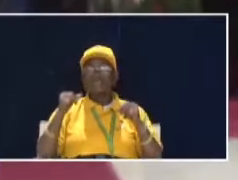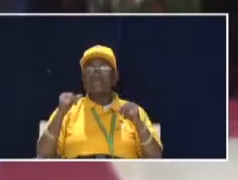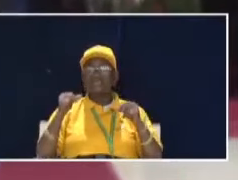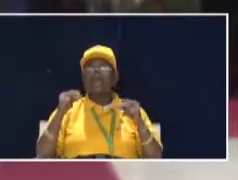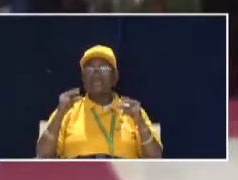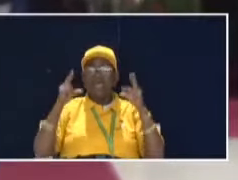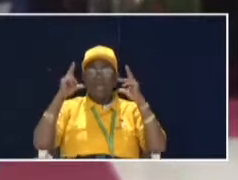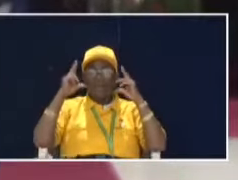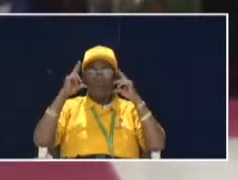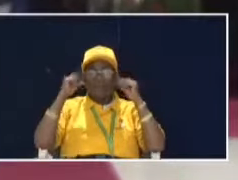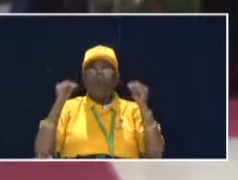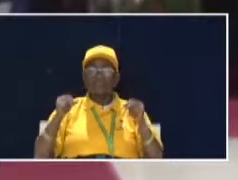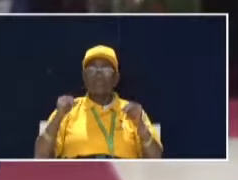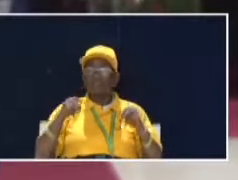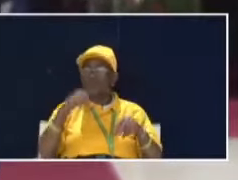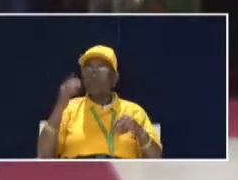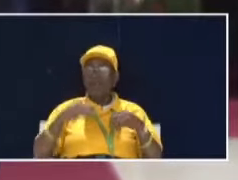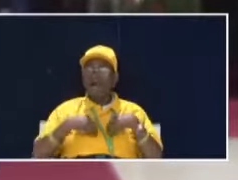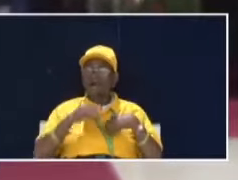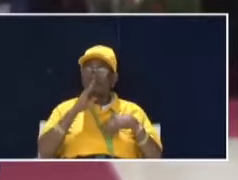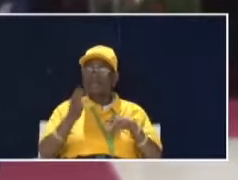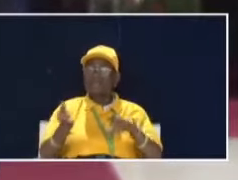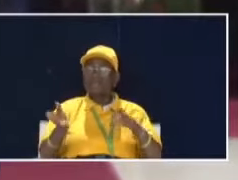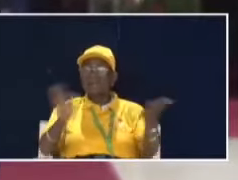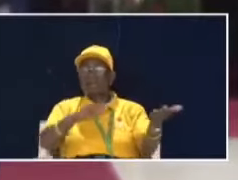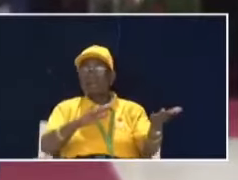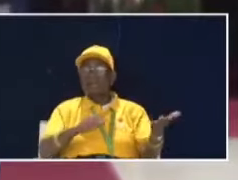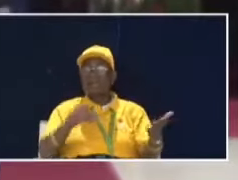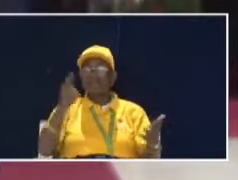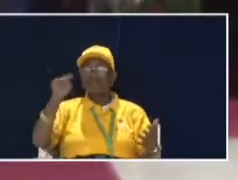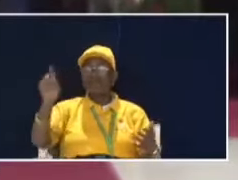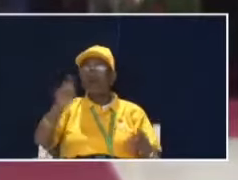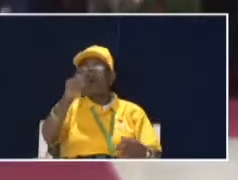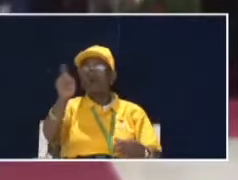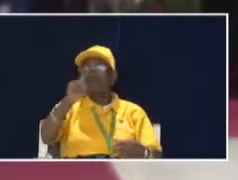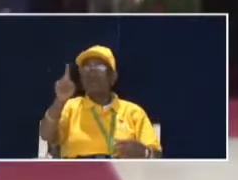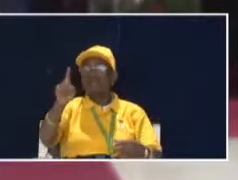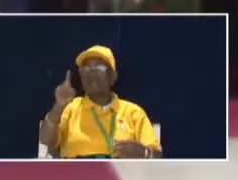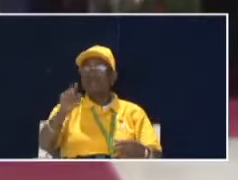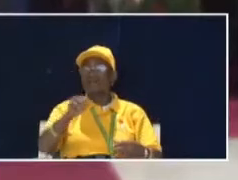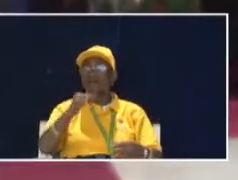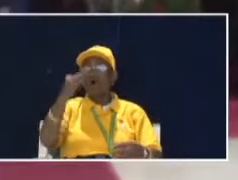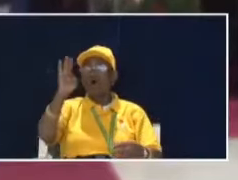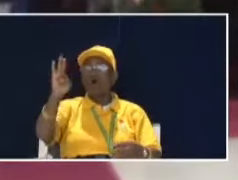Moses, who had been dead for hundreds of years.